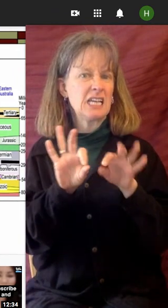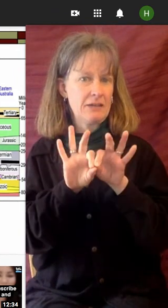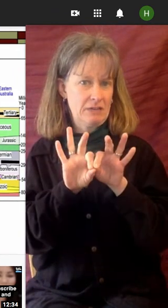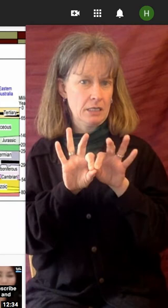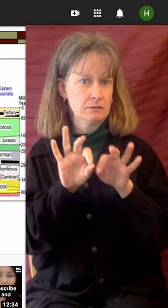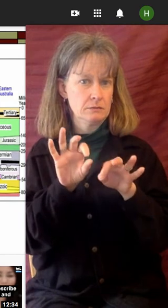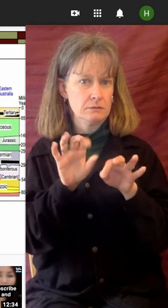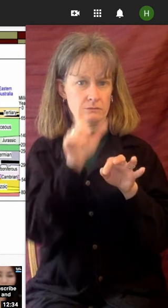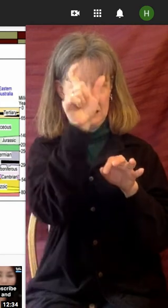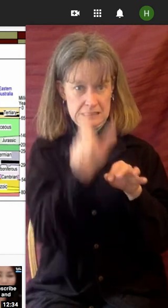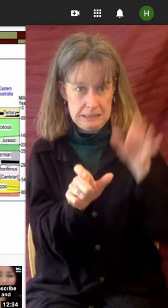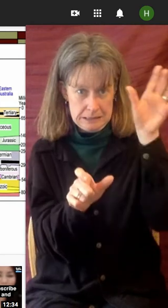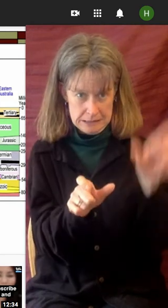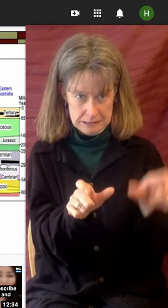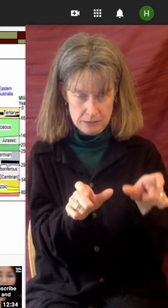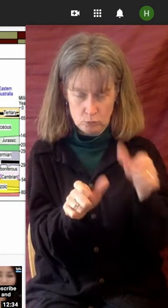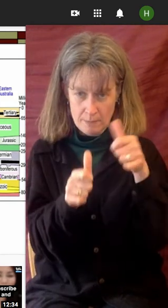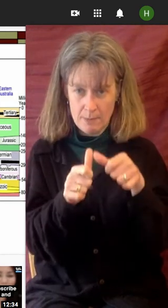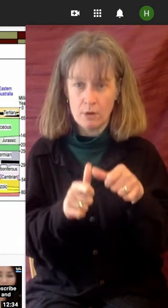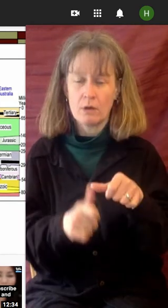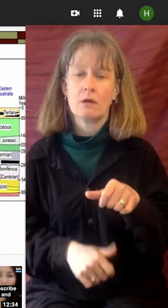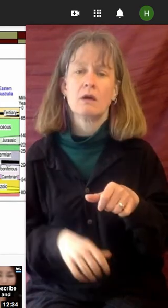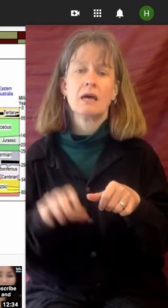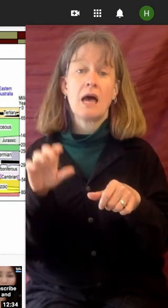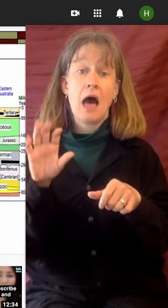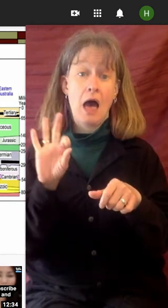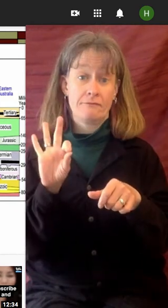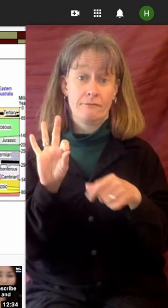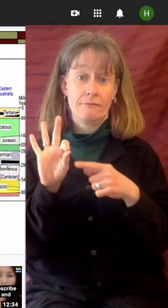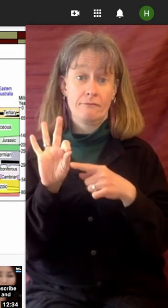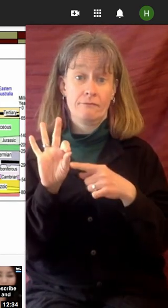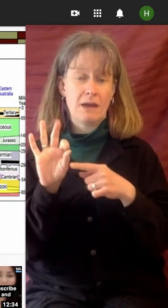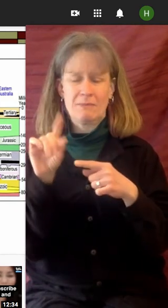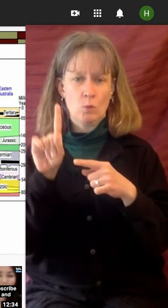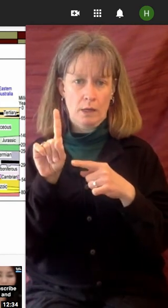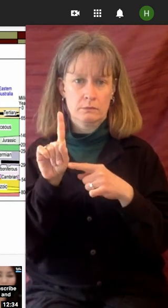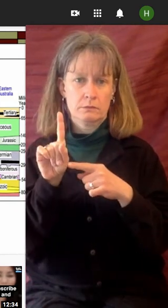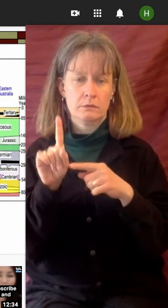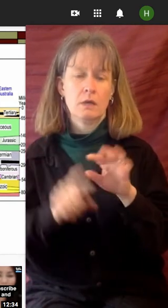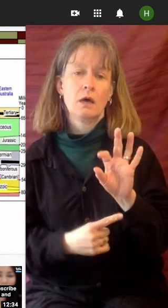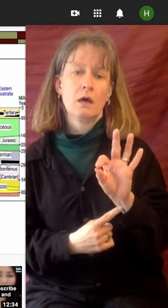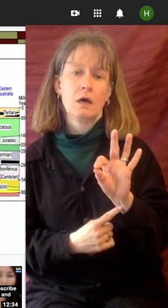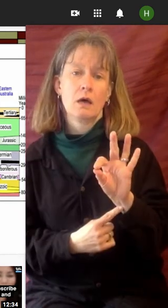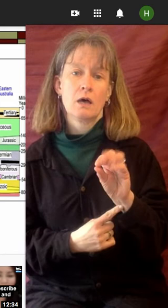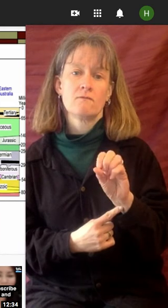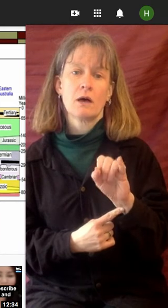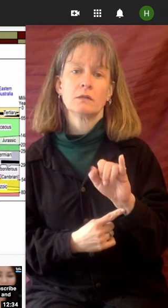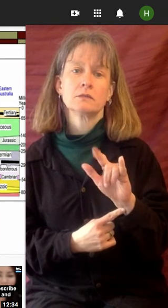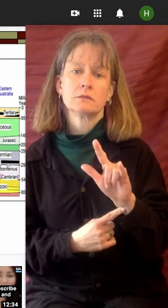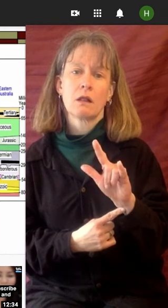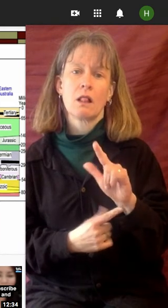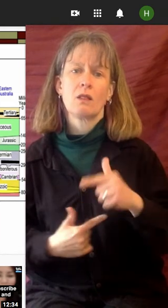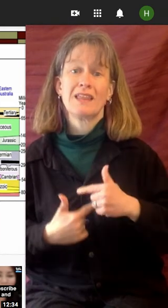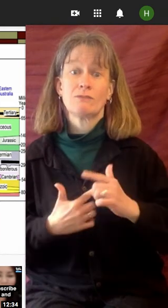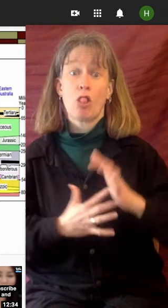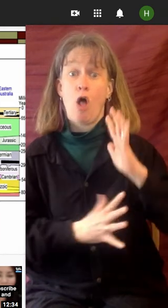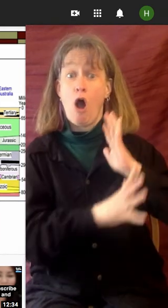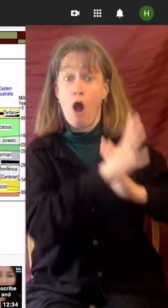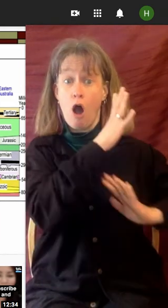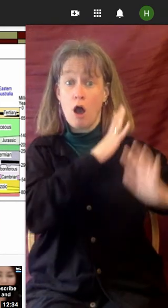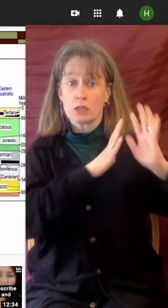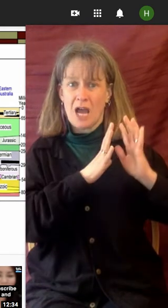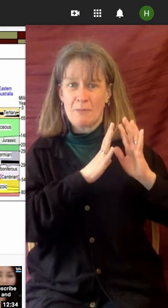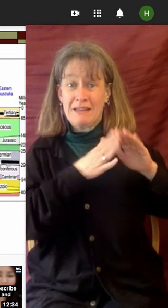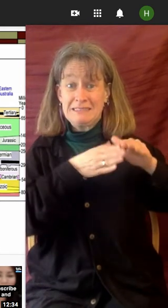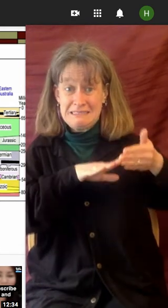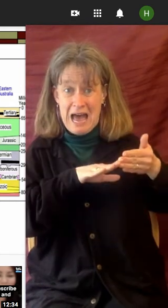is something that used to live a long time ago that we have that remains today. Sometimes